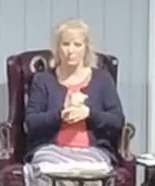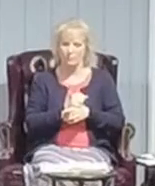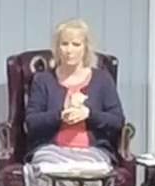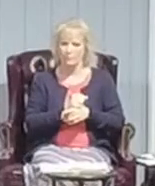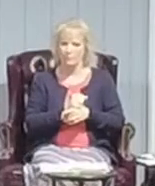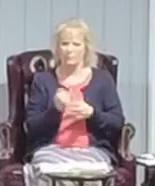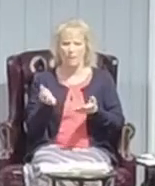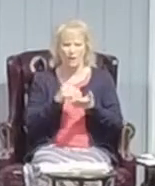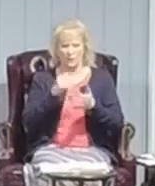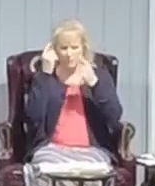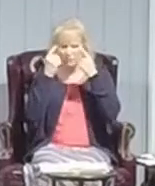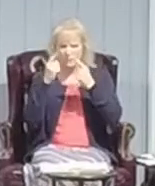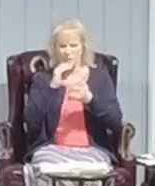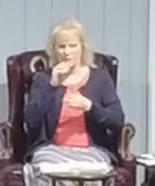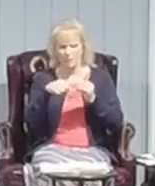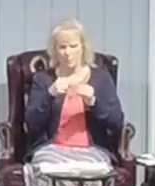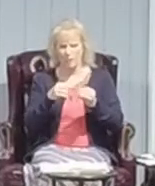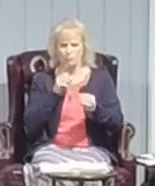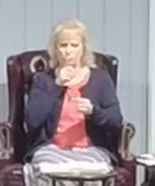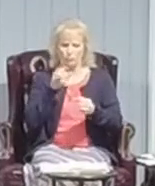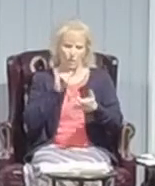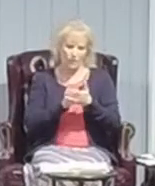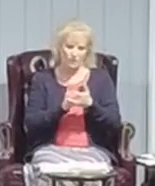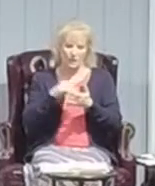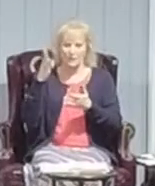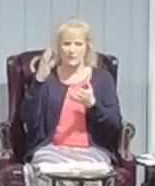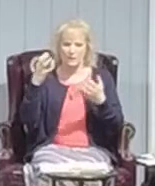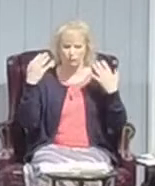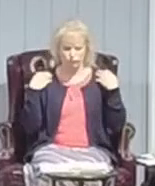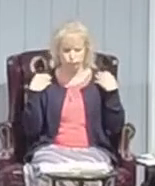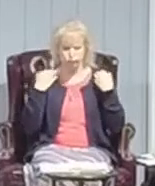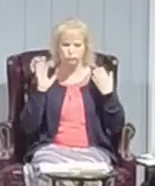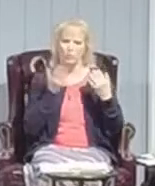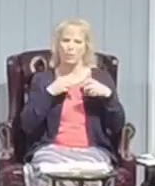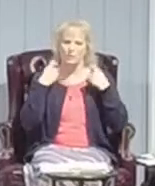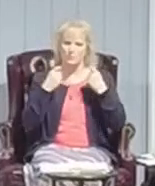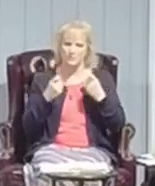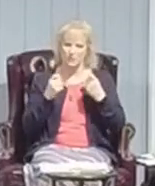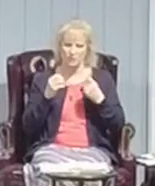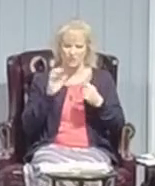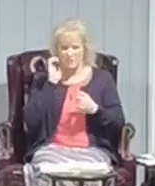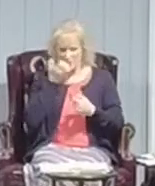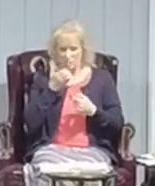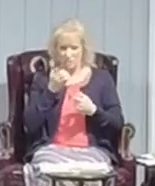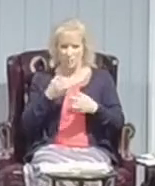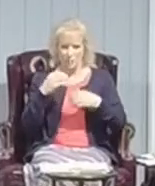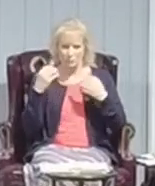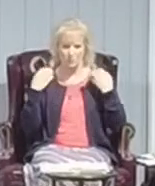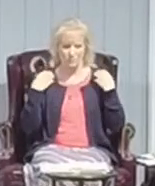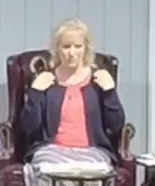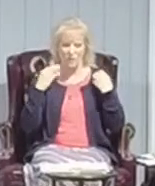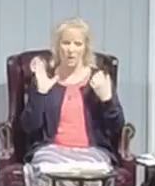Again, you think about the fact that he bore our sin, the shame of bearing our sin.